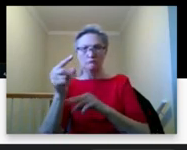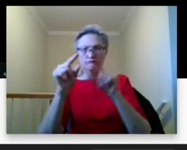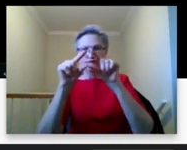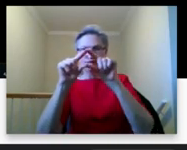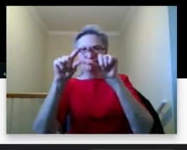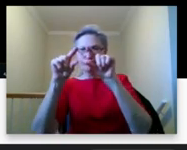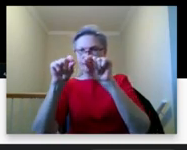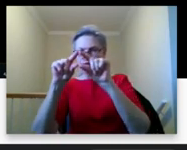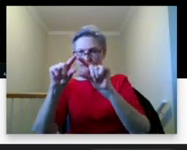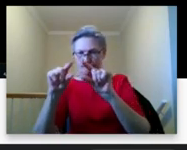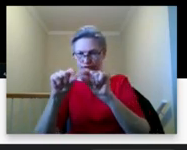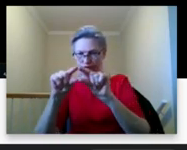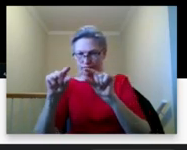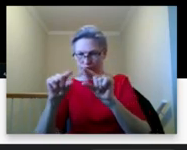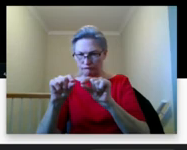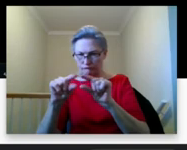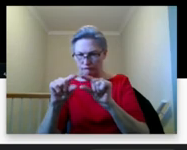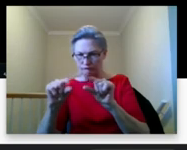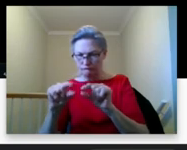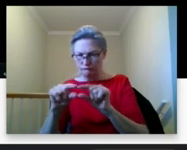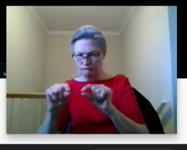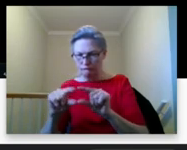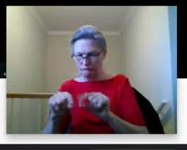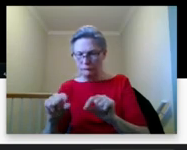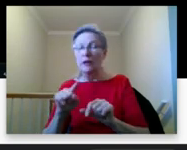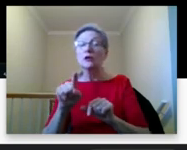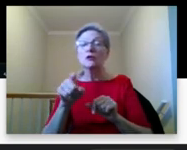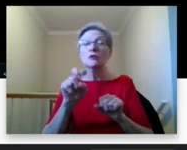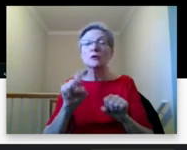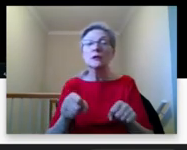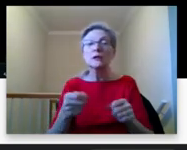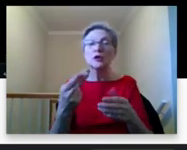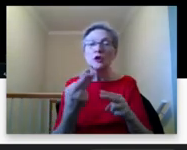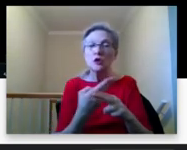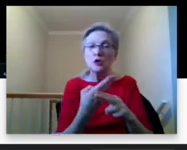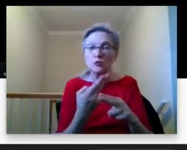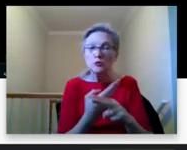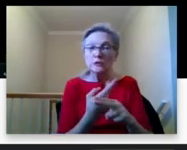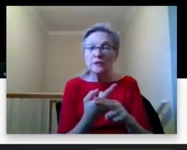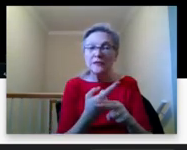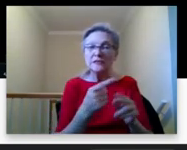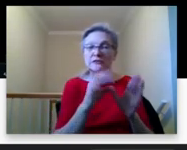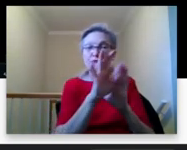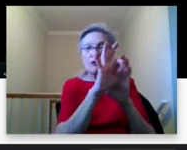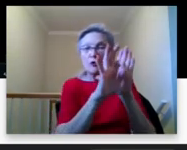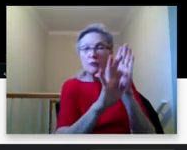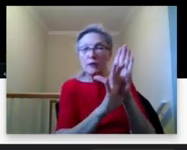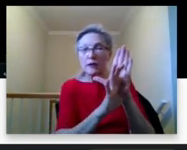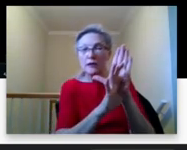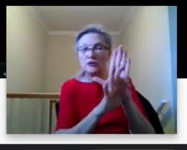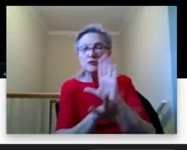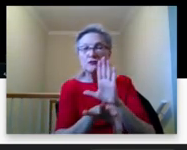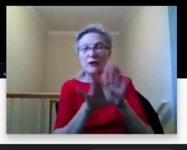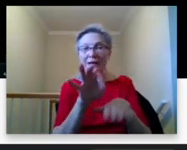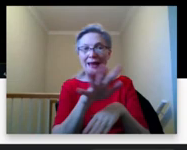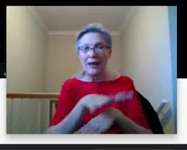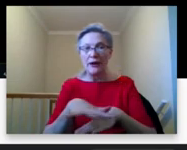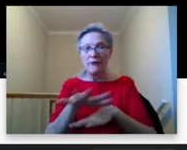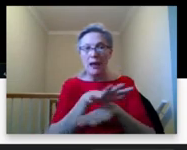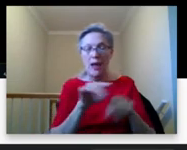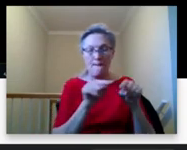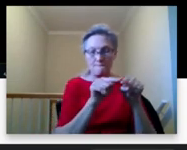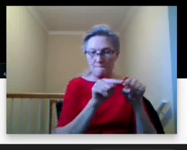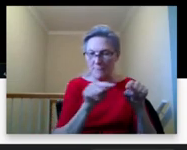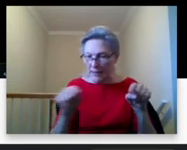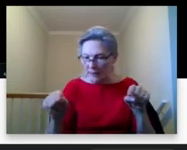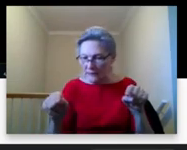going to notice here is that you can use a formula to find area. Right? We can do base times height, right? In this case,